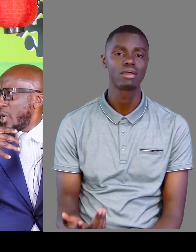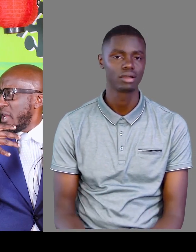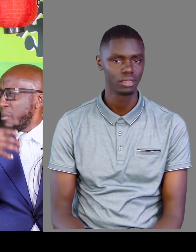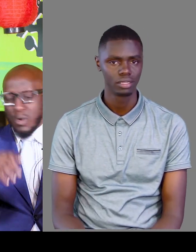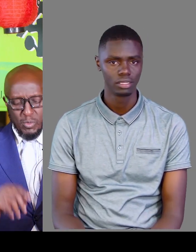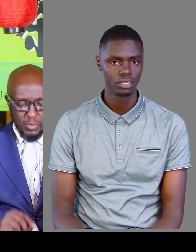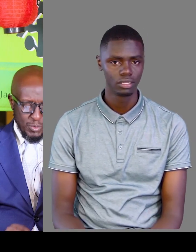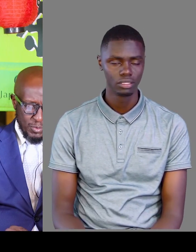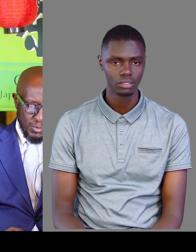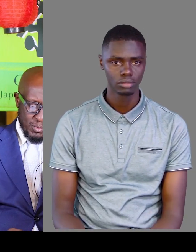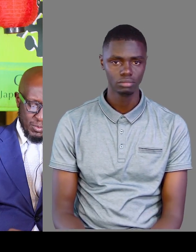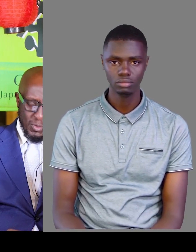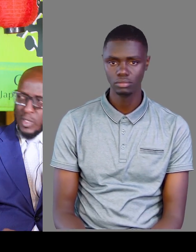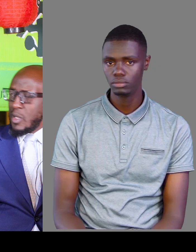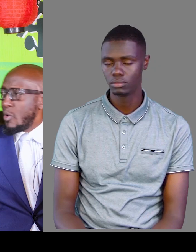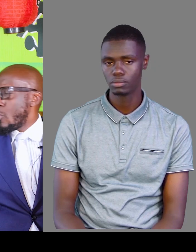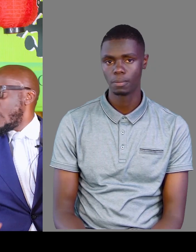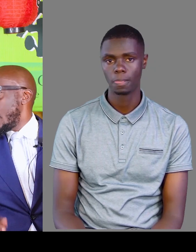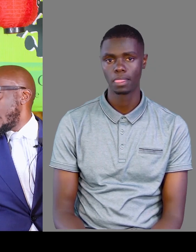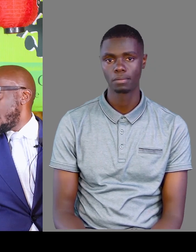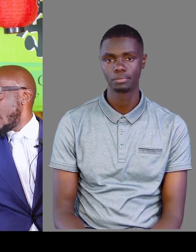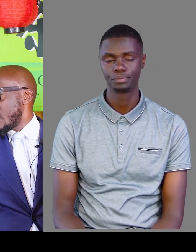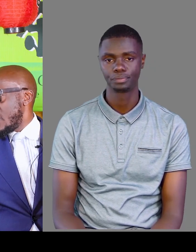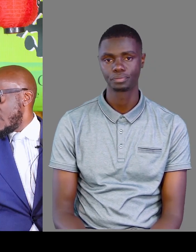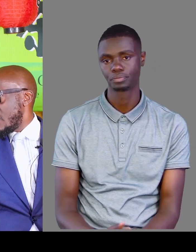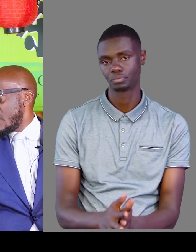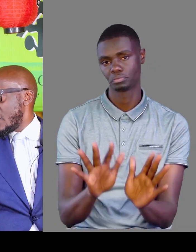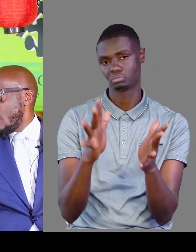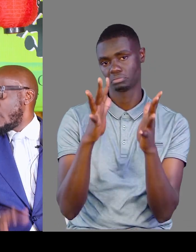Ulitoka wapi? Yeah.